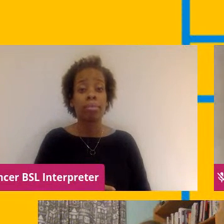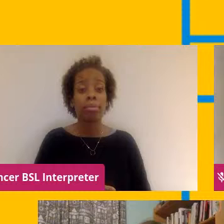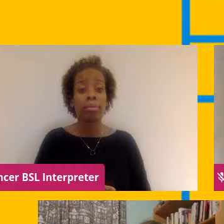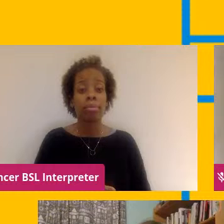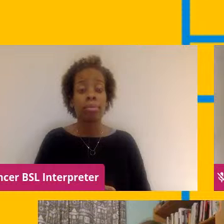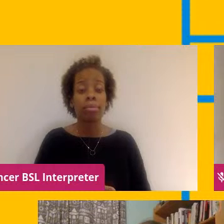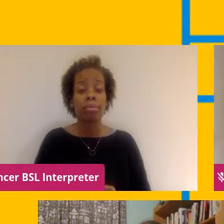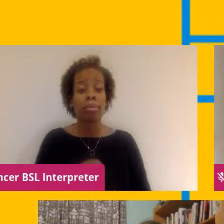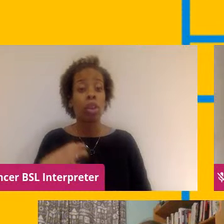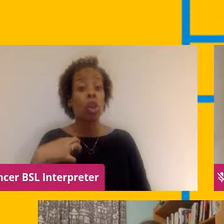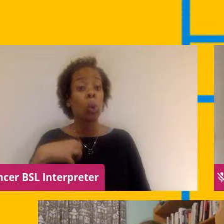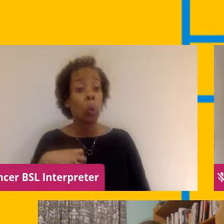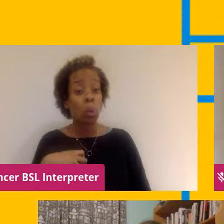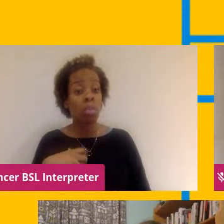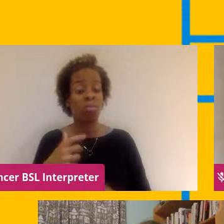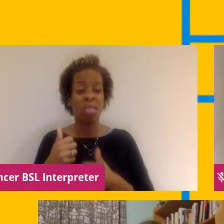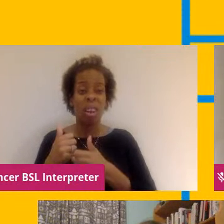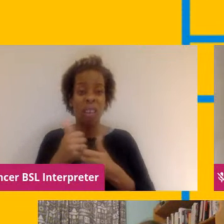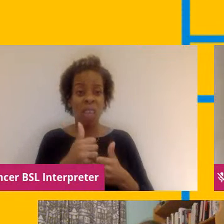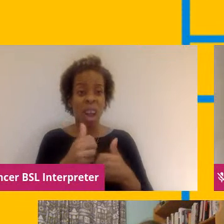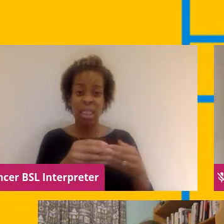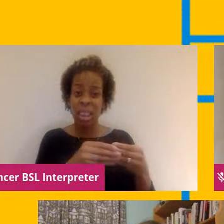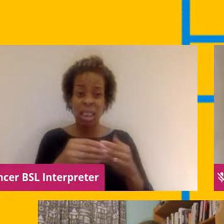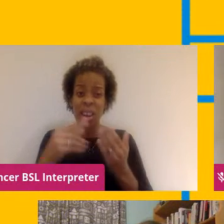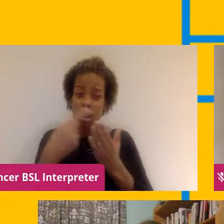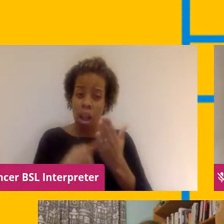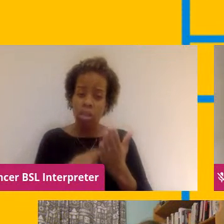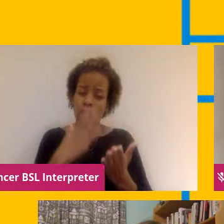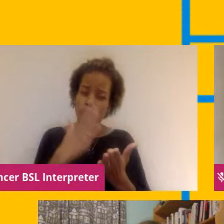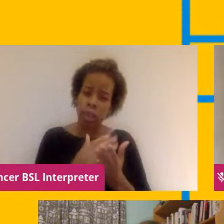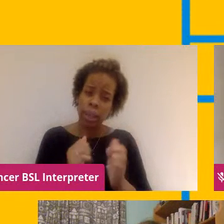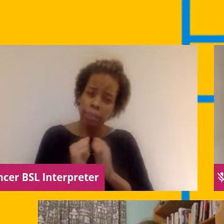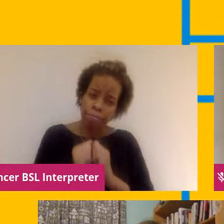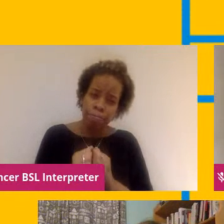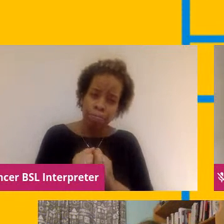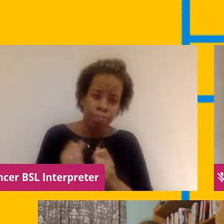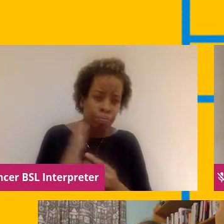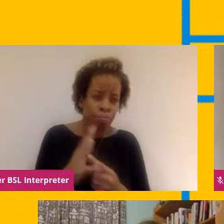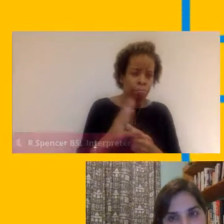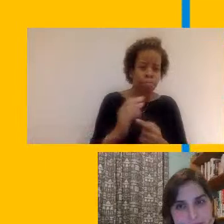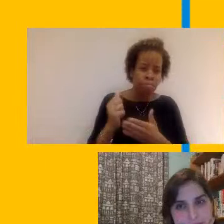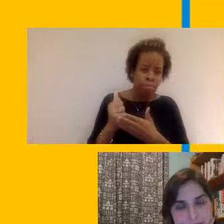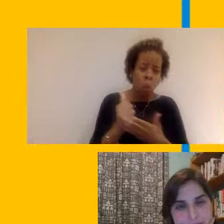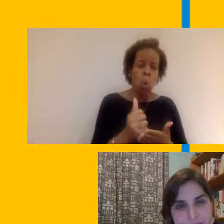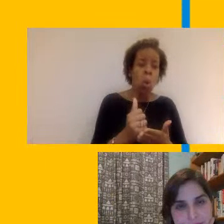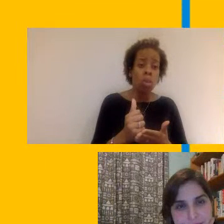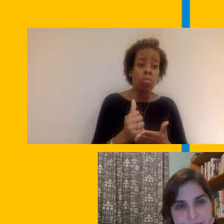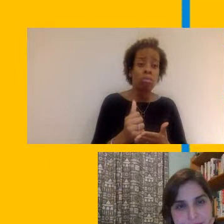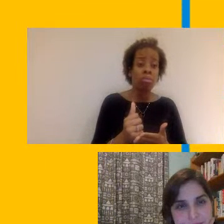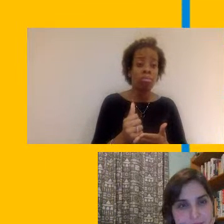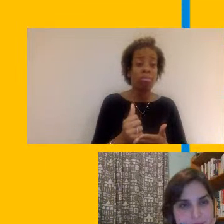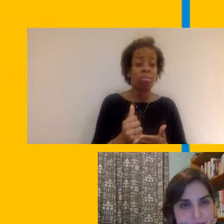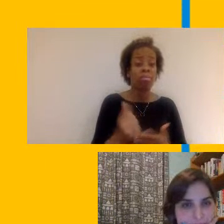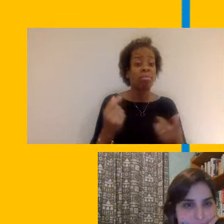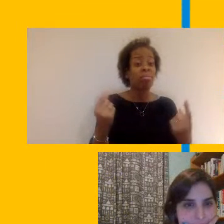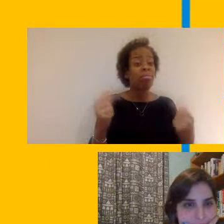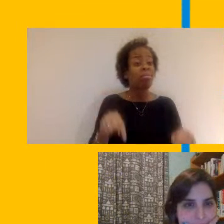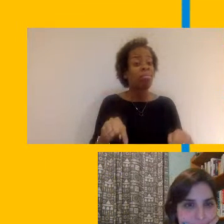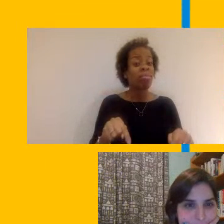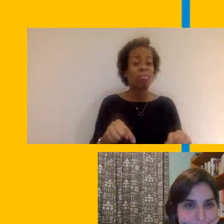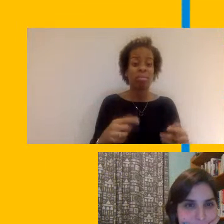and the advice and guidance that they can provide are a really useful source of support in what is a very complex and challenging